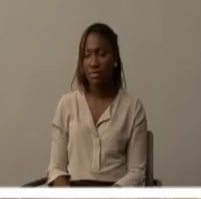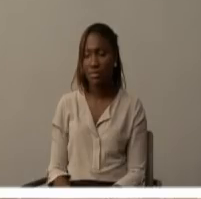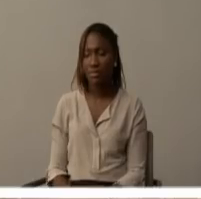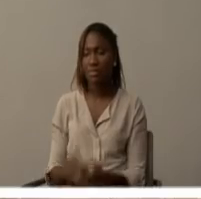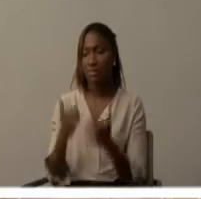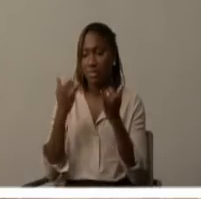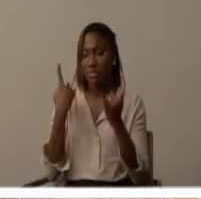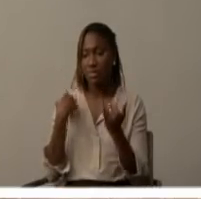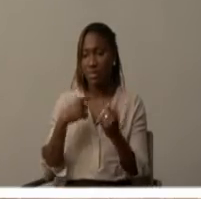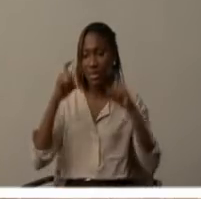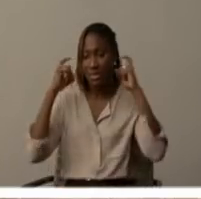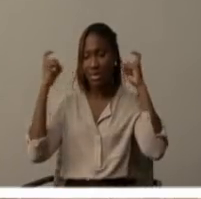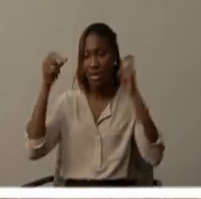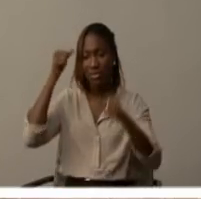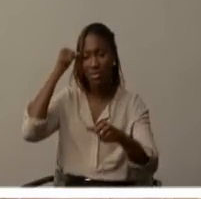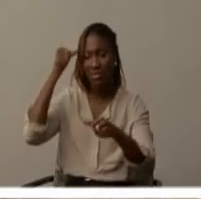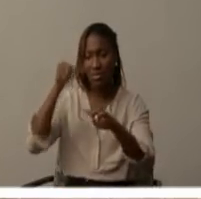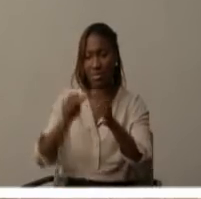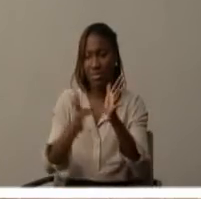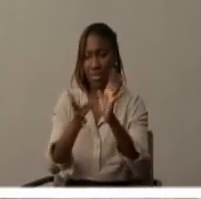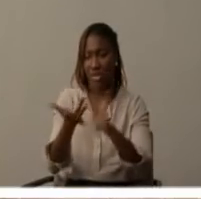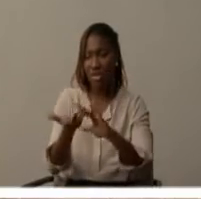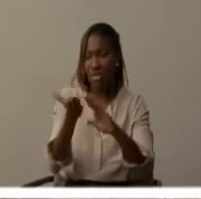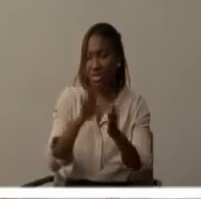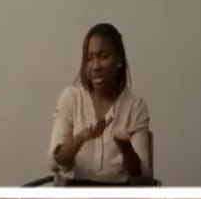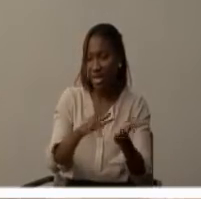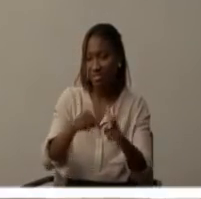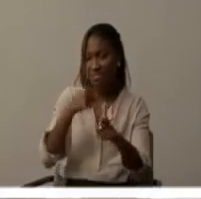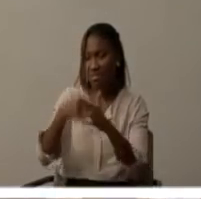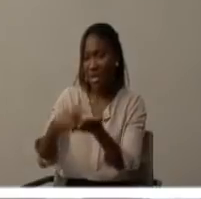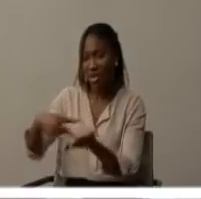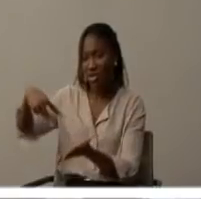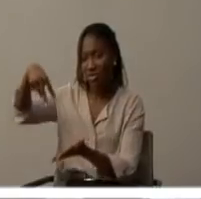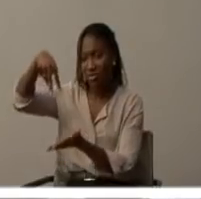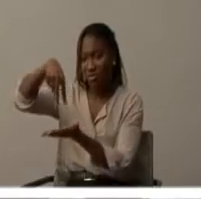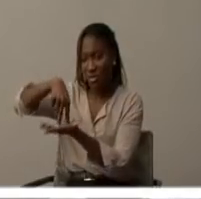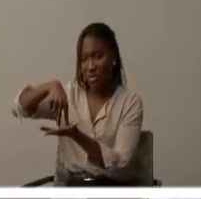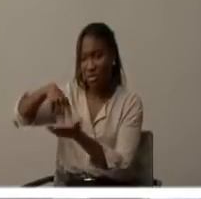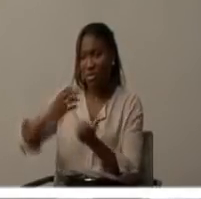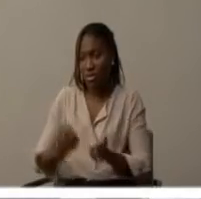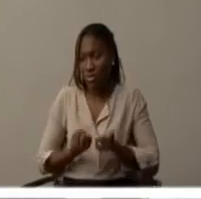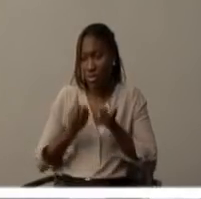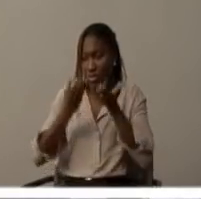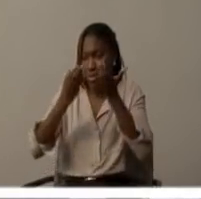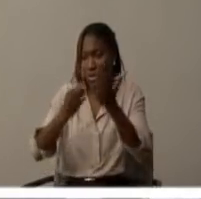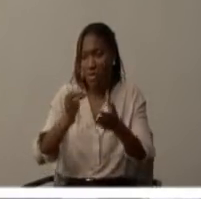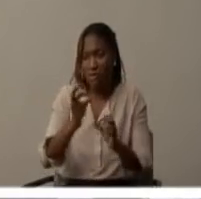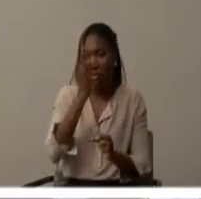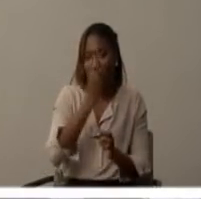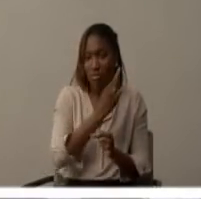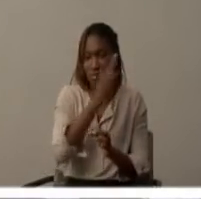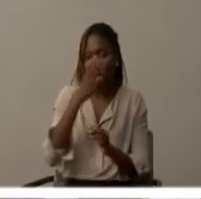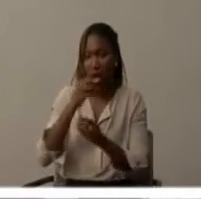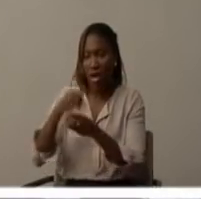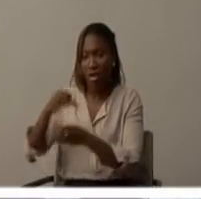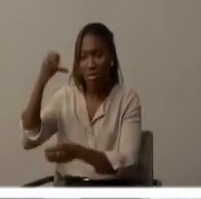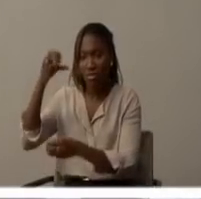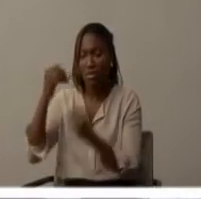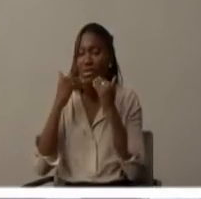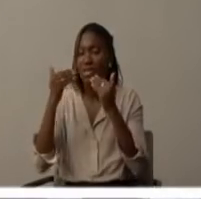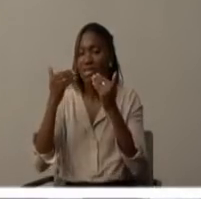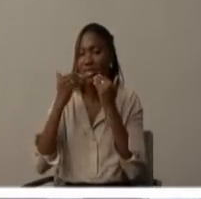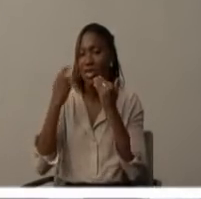Therefore, as we celebrate the memorial of his death and resurrection, we offer you, Lord, the bread of life and the chalice of salvation. giving thanks